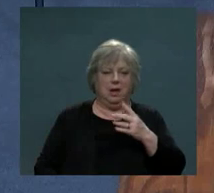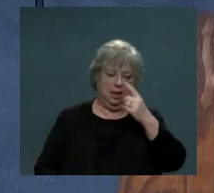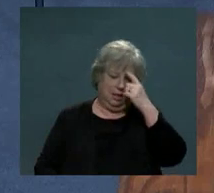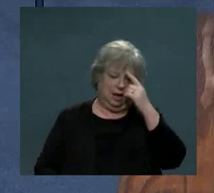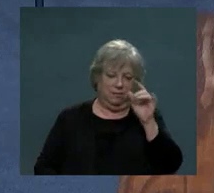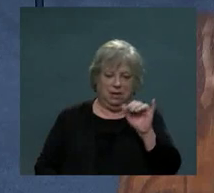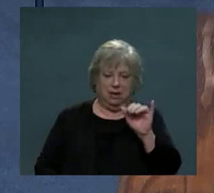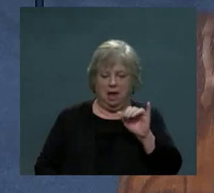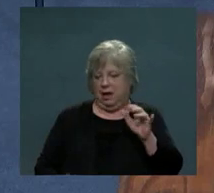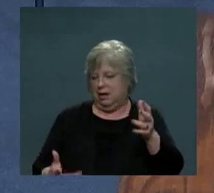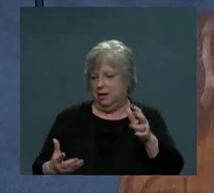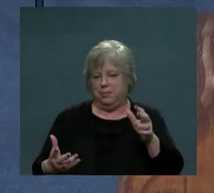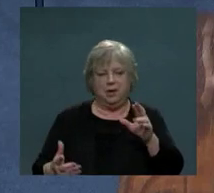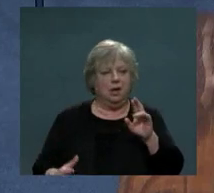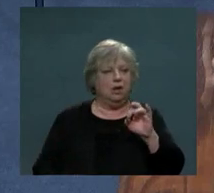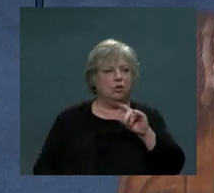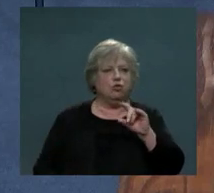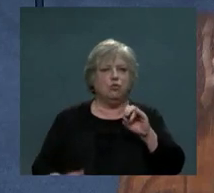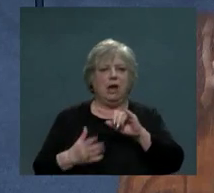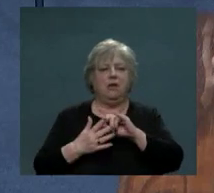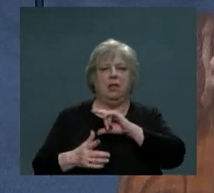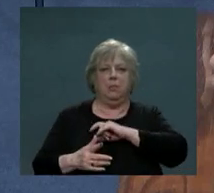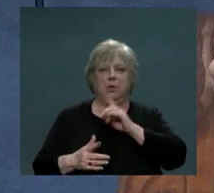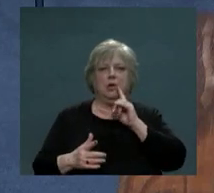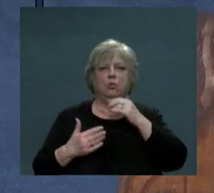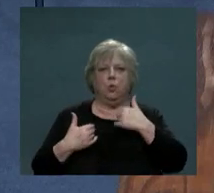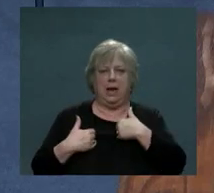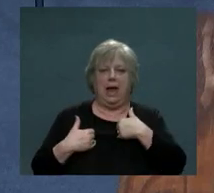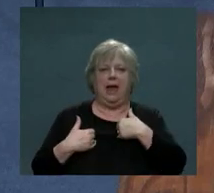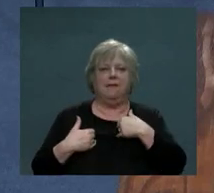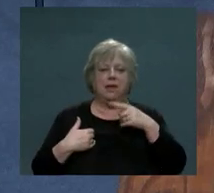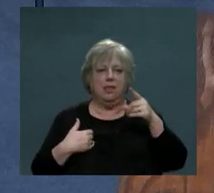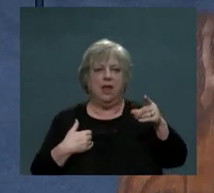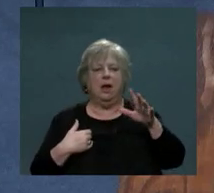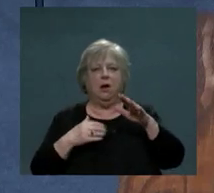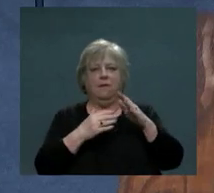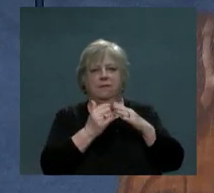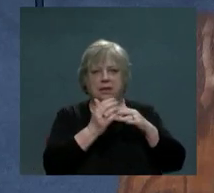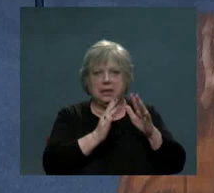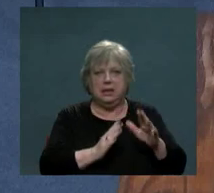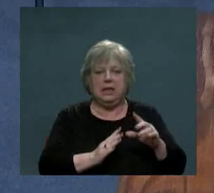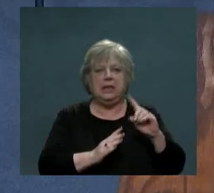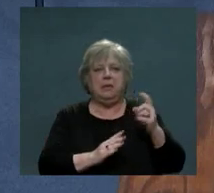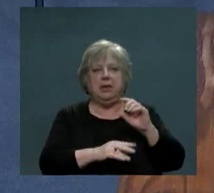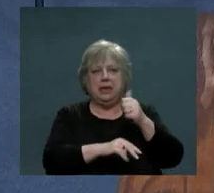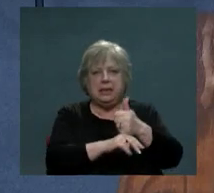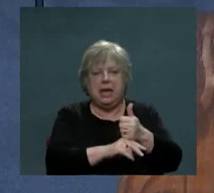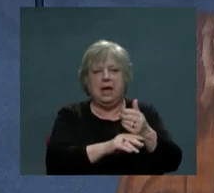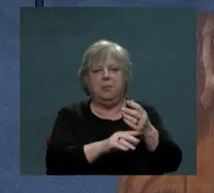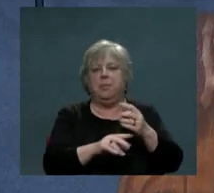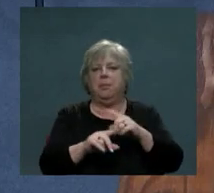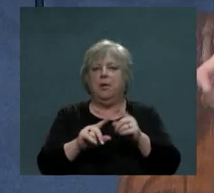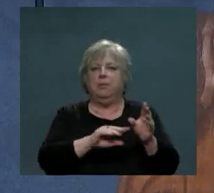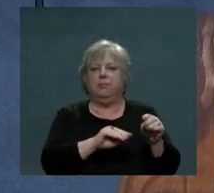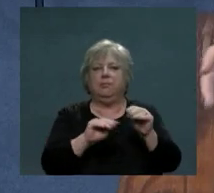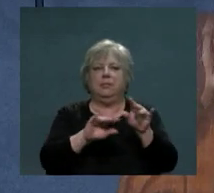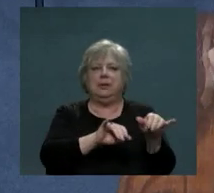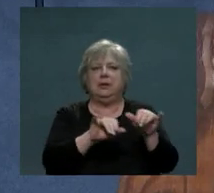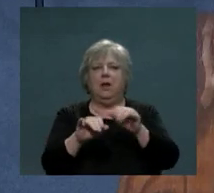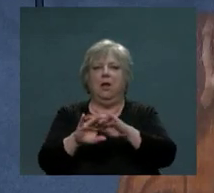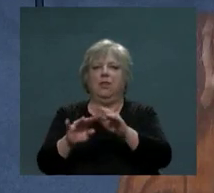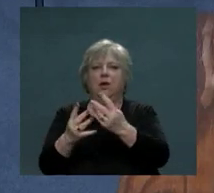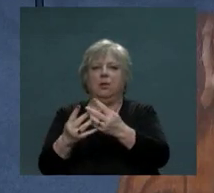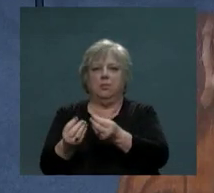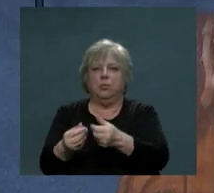of it like a, you know, the range that the police would have out right. at their facility, and something that somebody would set up, you know, on their property. That's